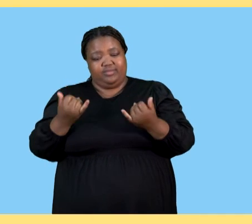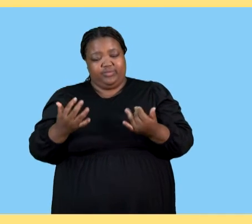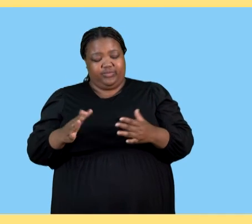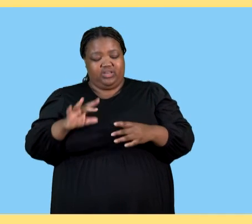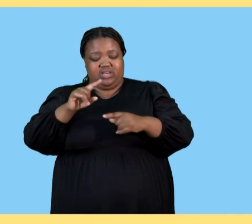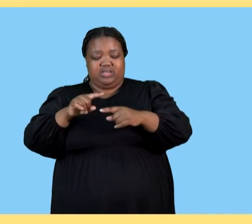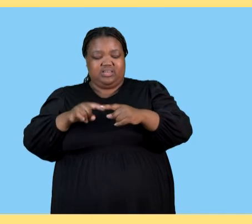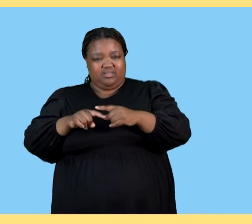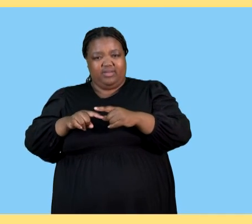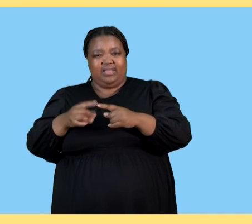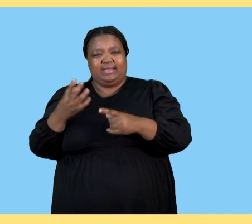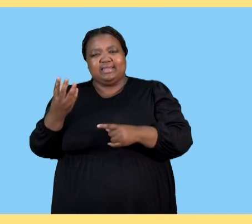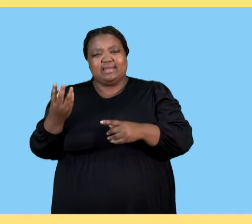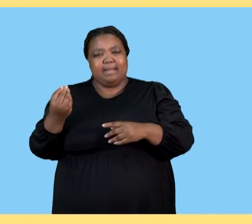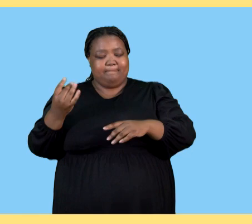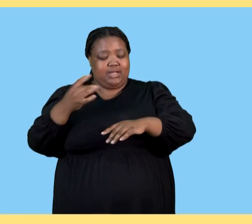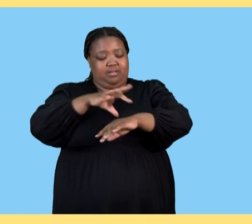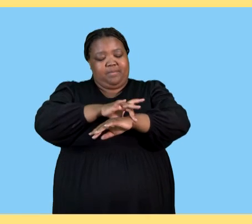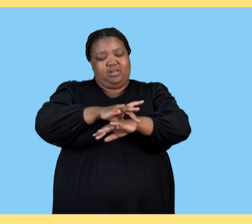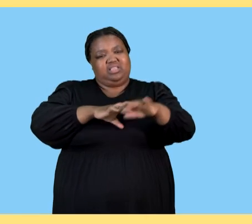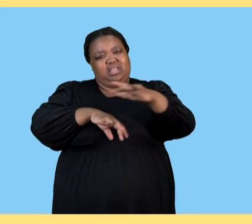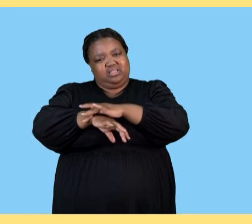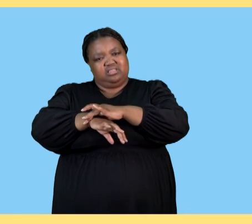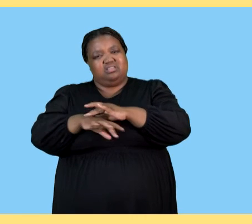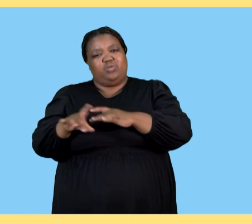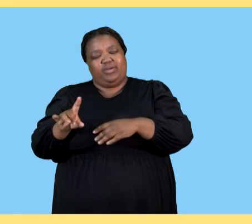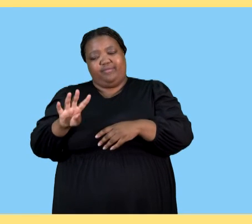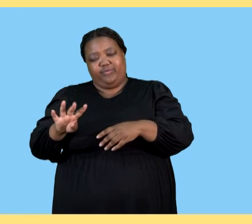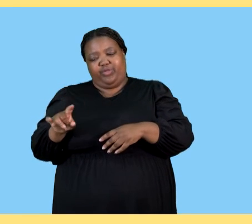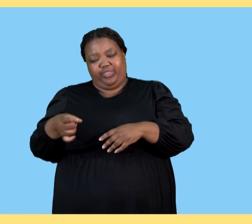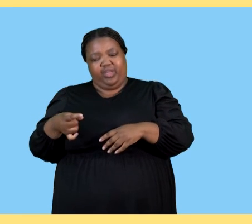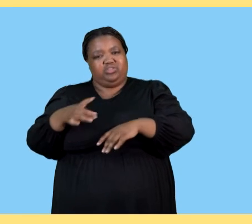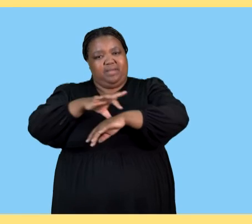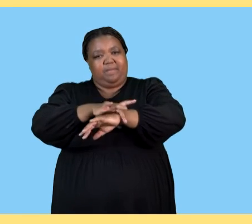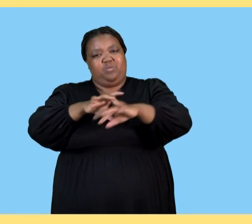16,500. Then we divide it by the number of units,